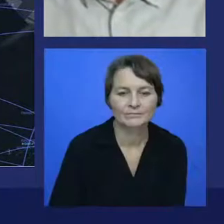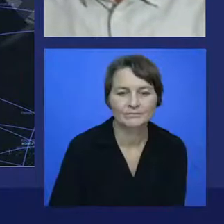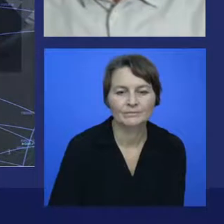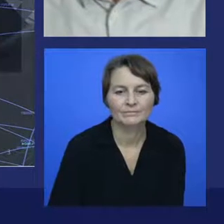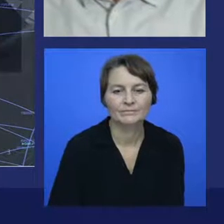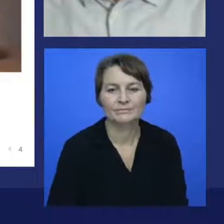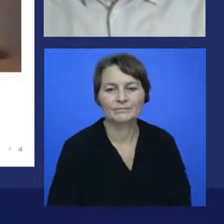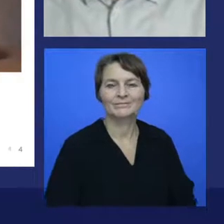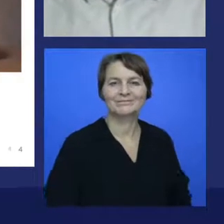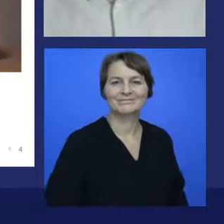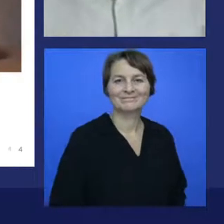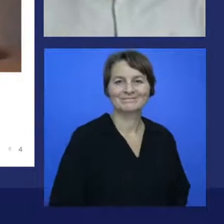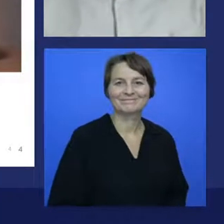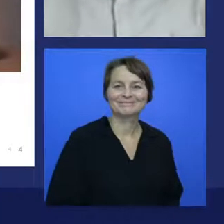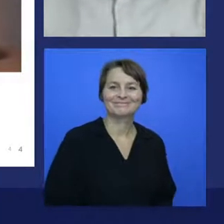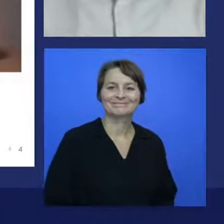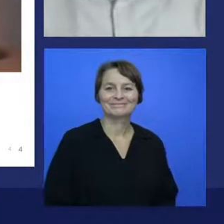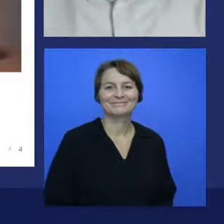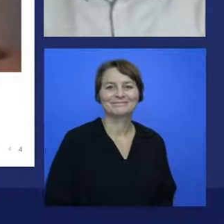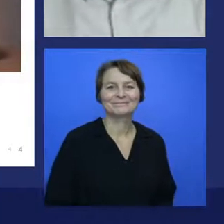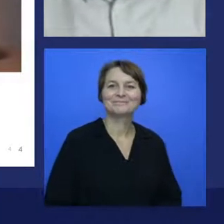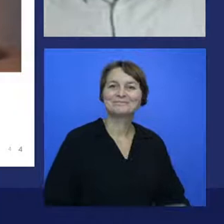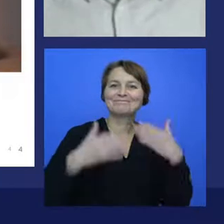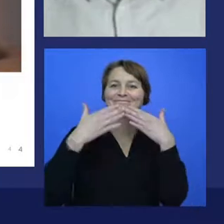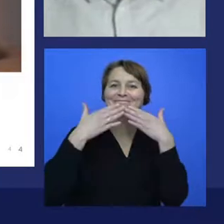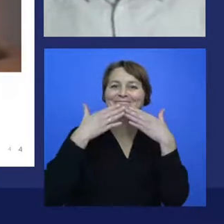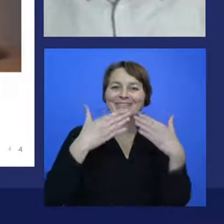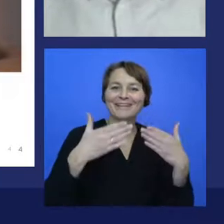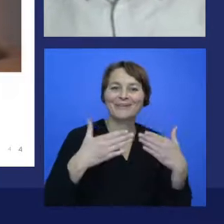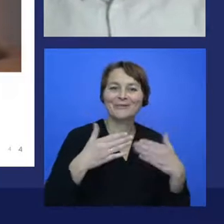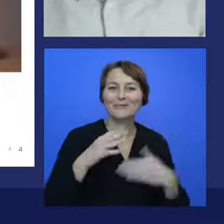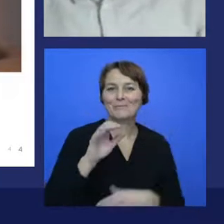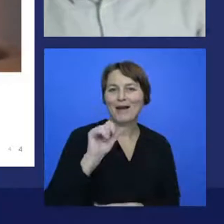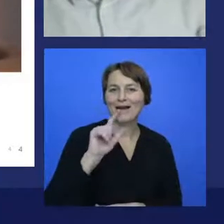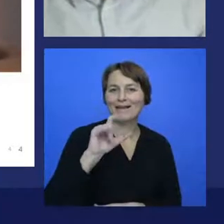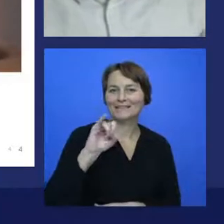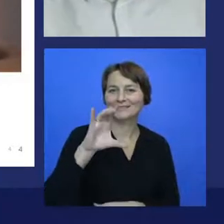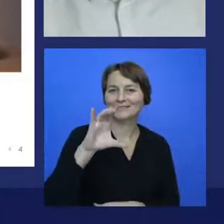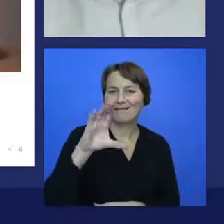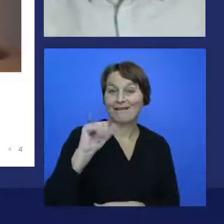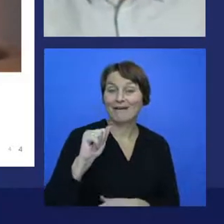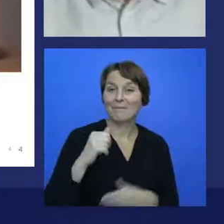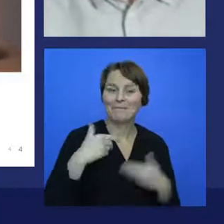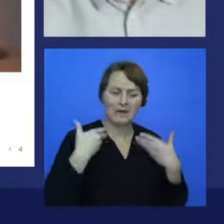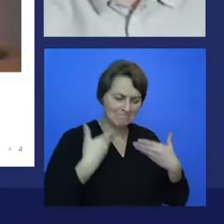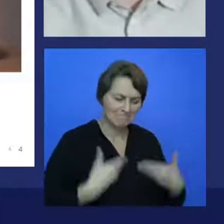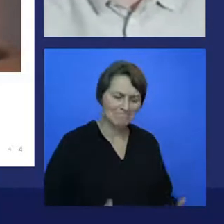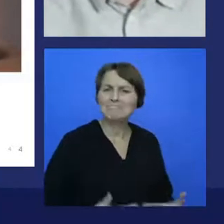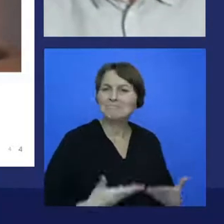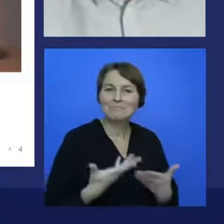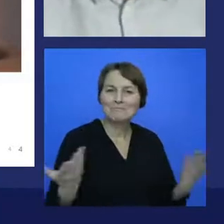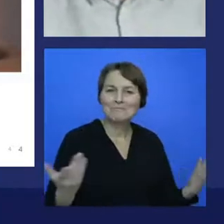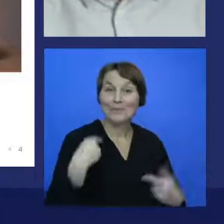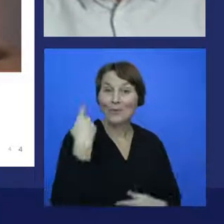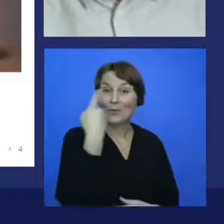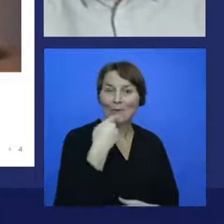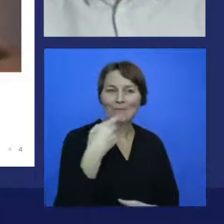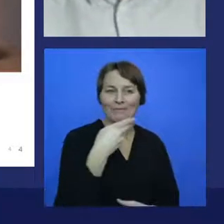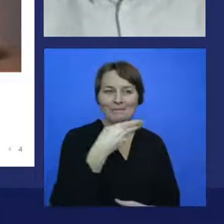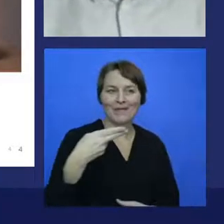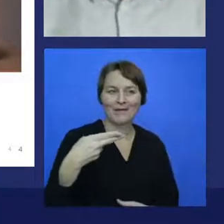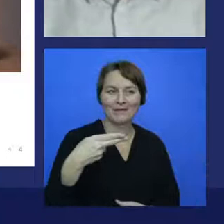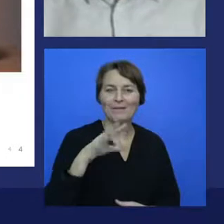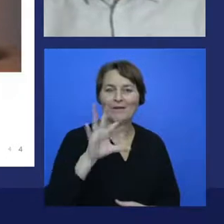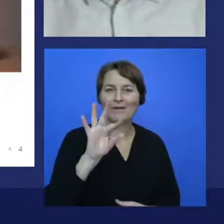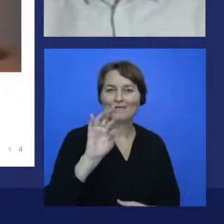introduction. So my name is Fergus Kidd. I am one of the emerging technology engineers at Avanade,